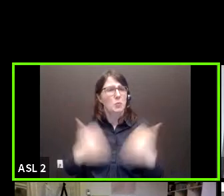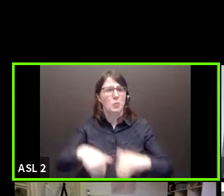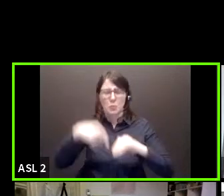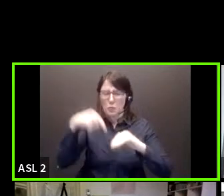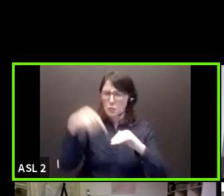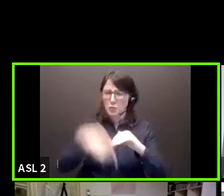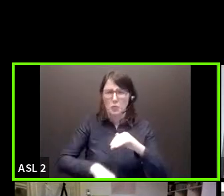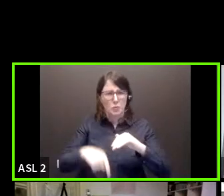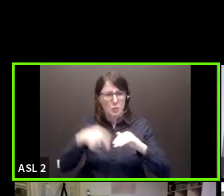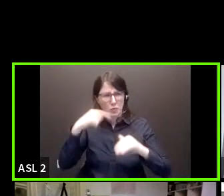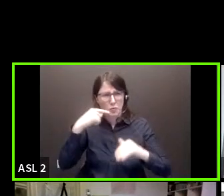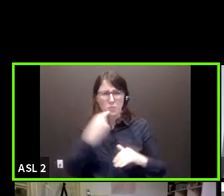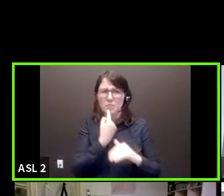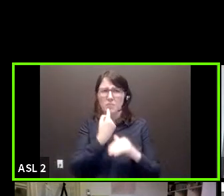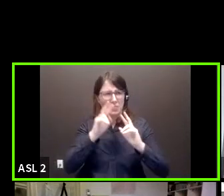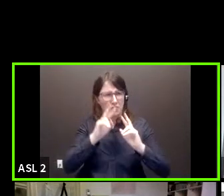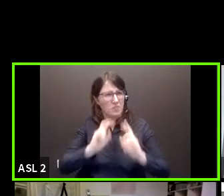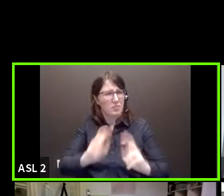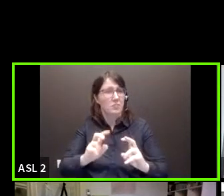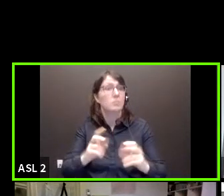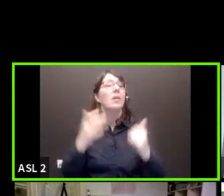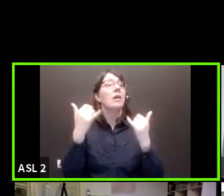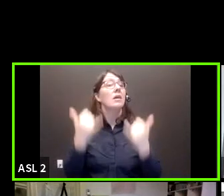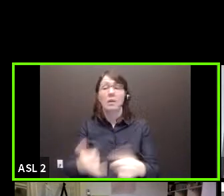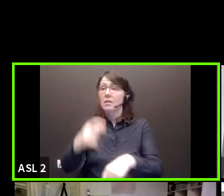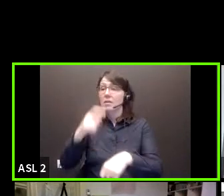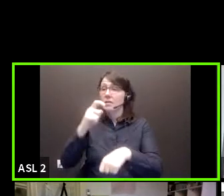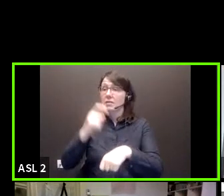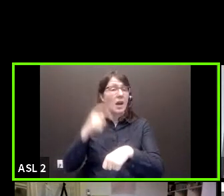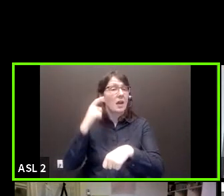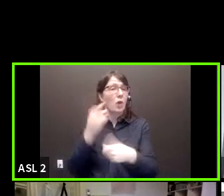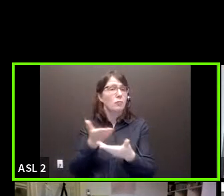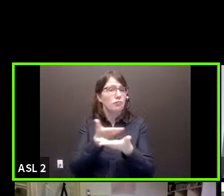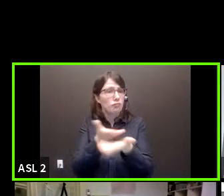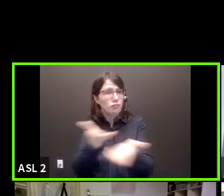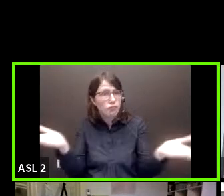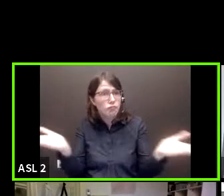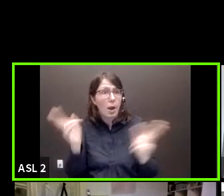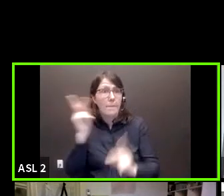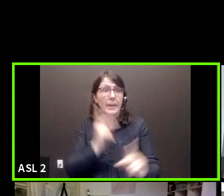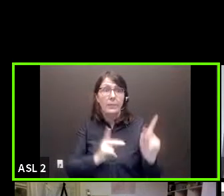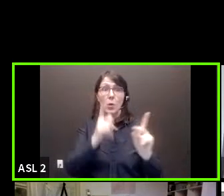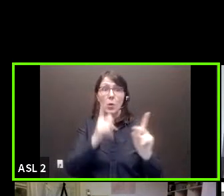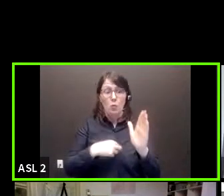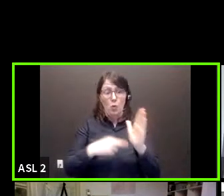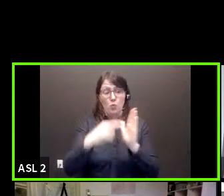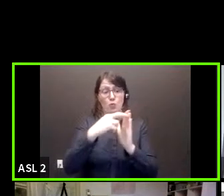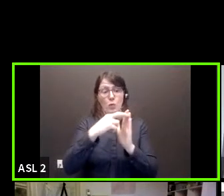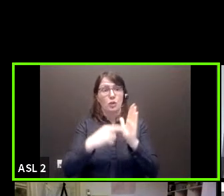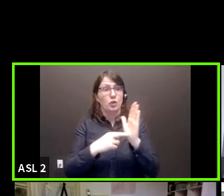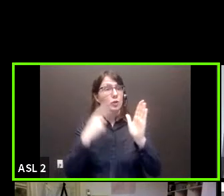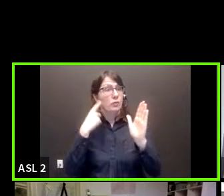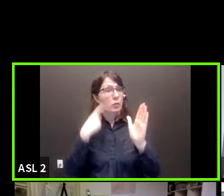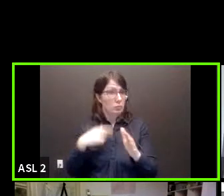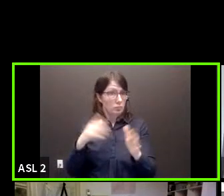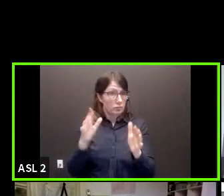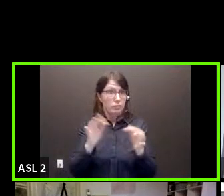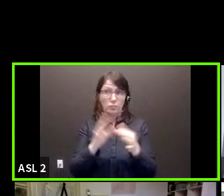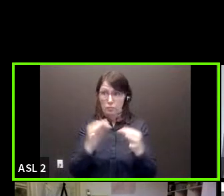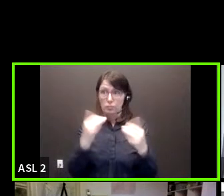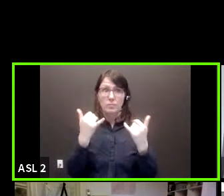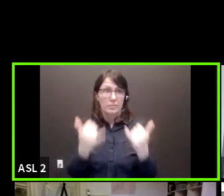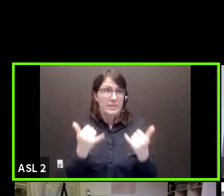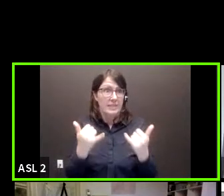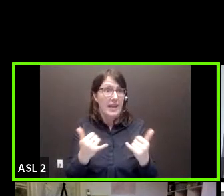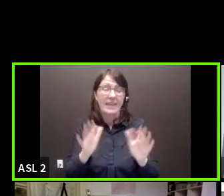to speak today a reminder that only those who are registered and were approved to speak will be permitted to address the